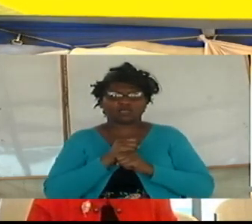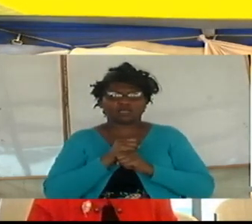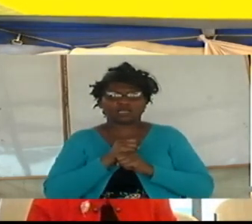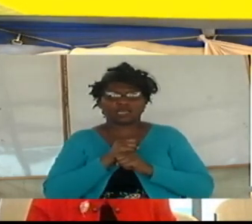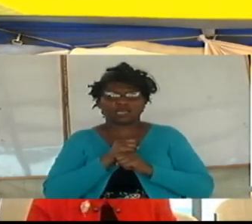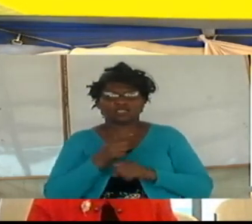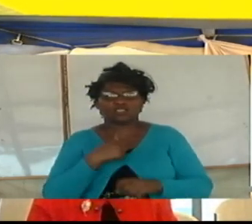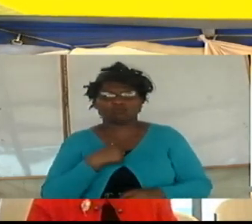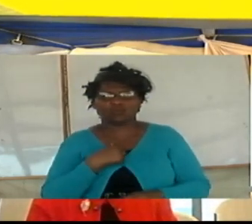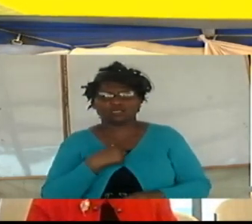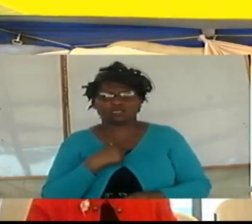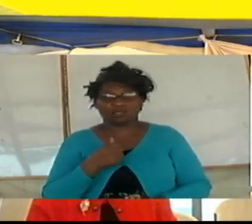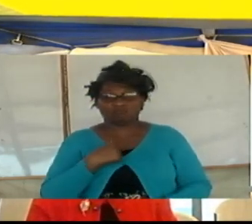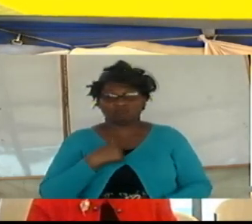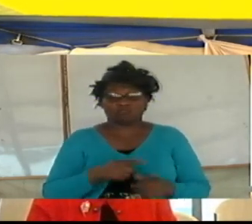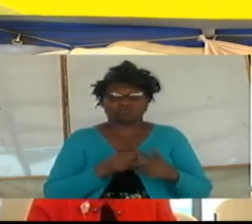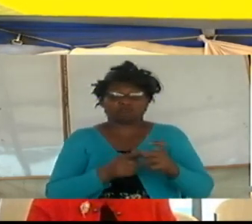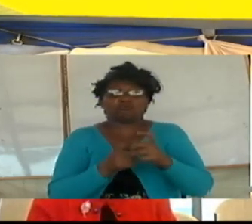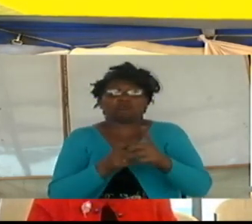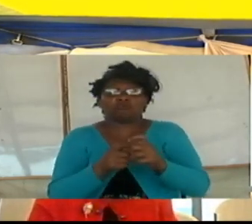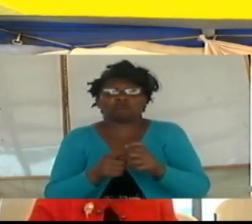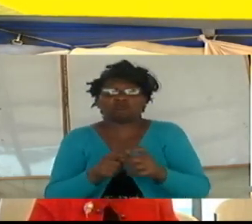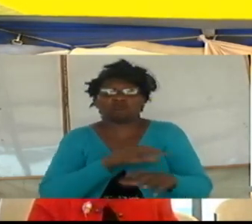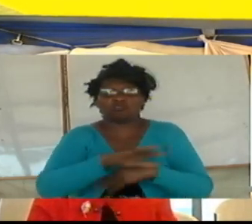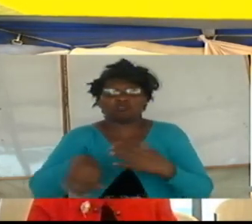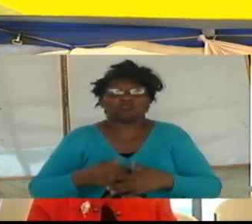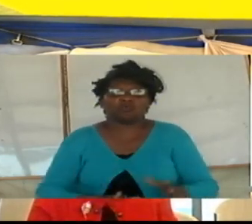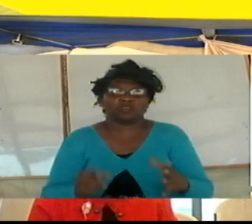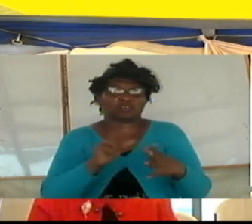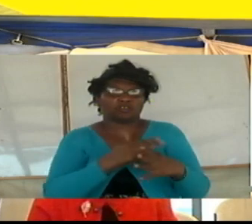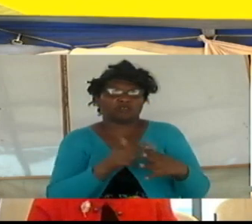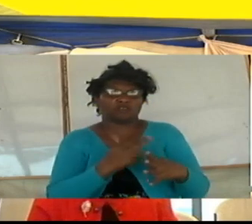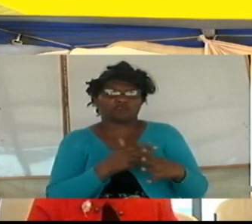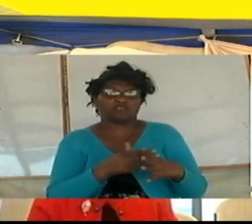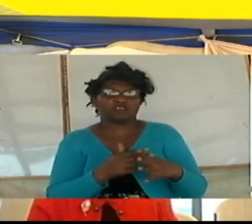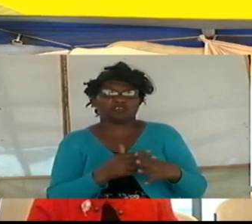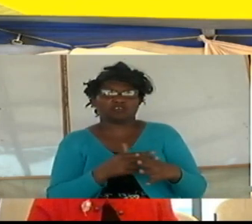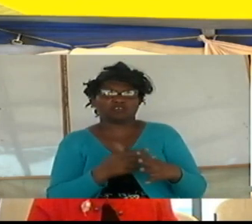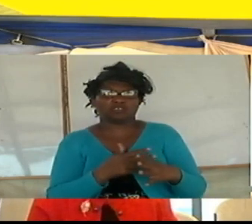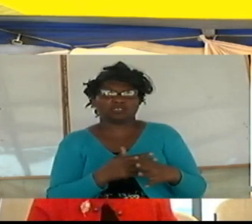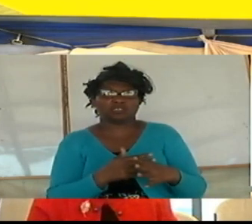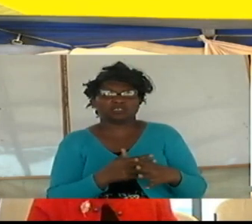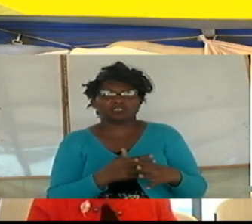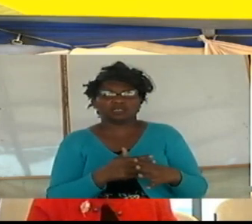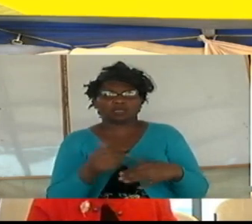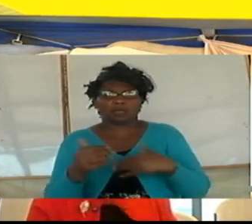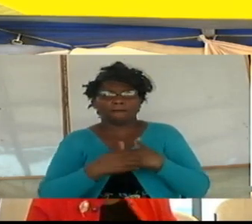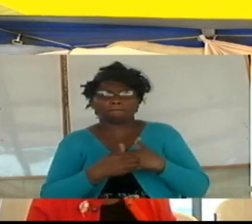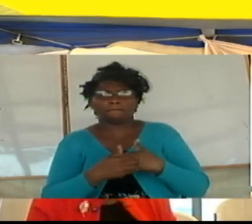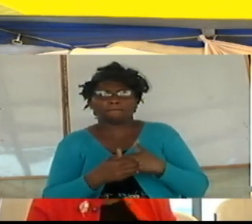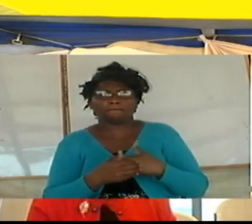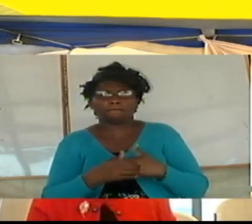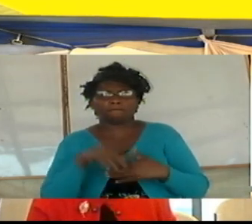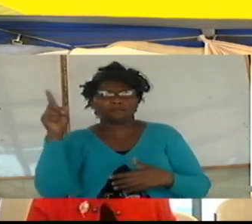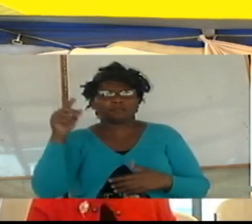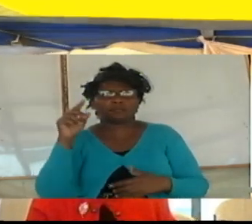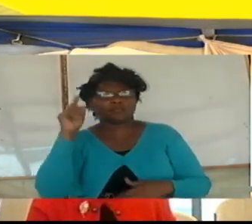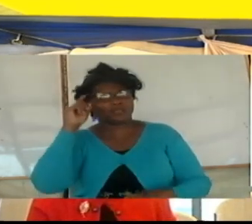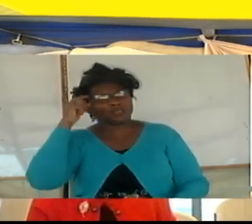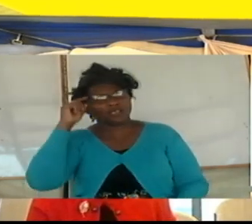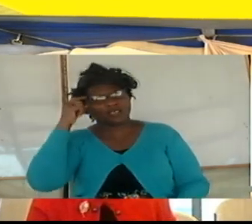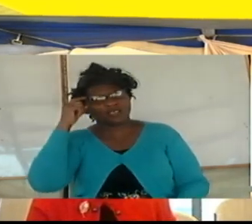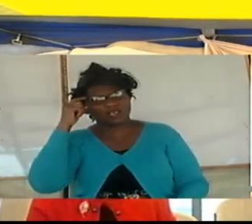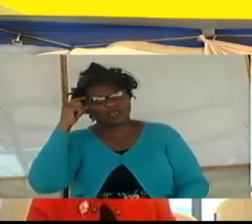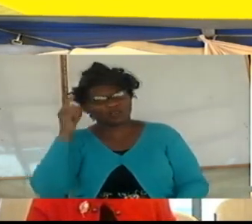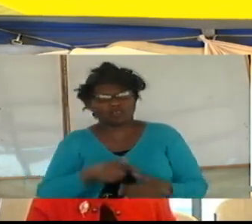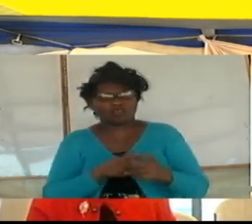I ran all the way to Halfway Tree back. And, you know, you would think that, you know, when you run from the enemy, you know, the enemy will not pursue you